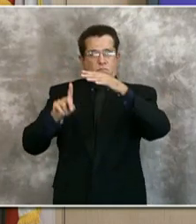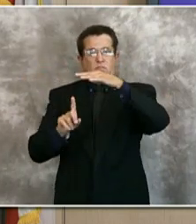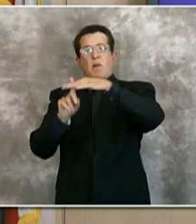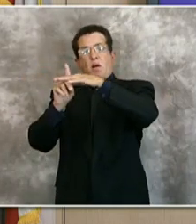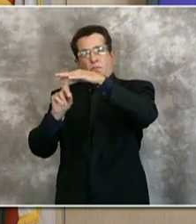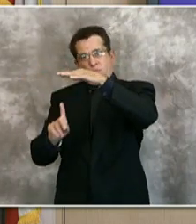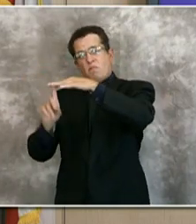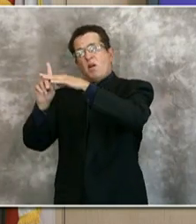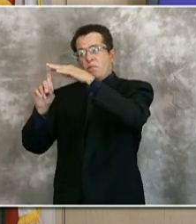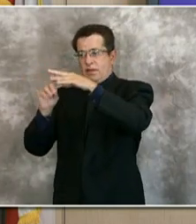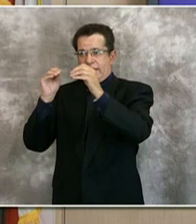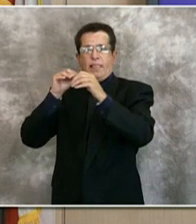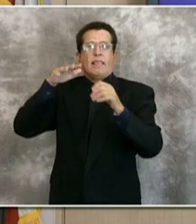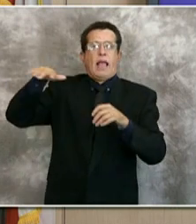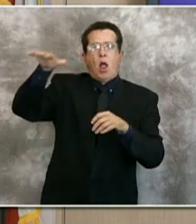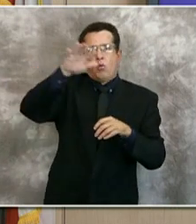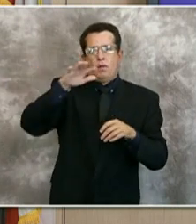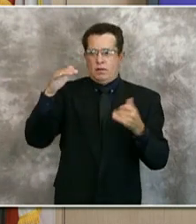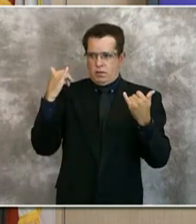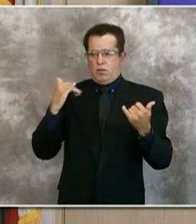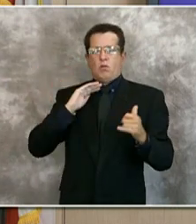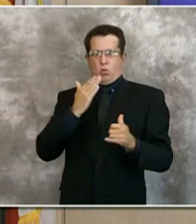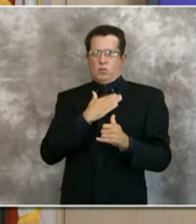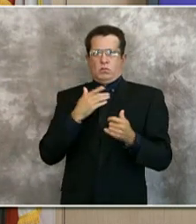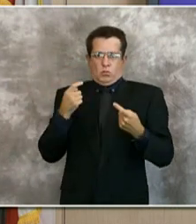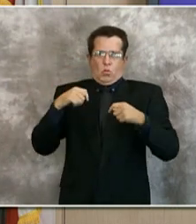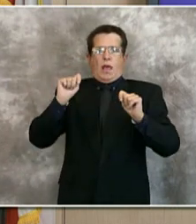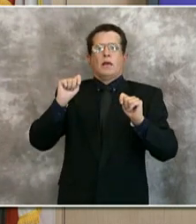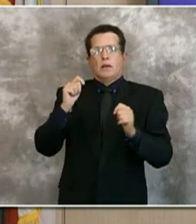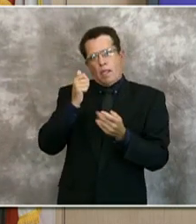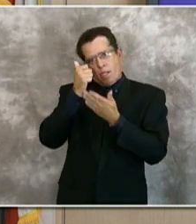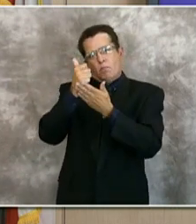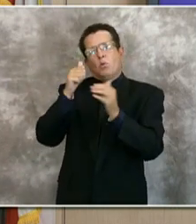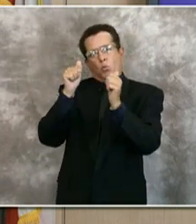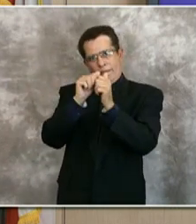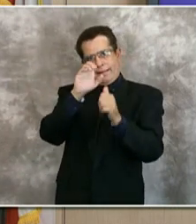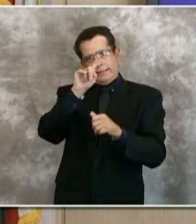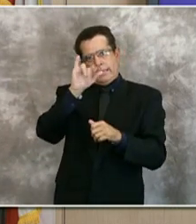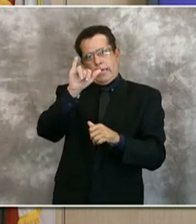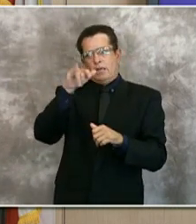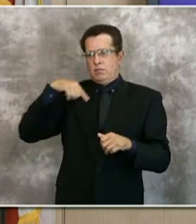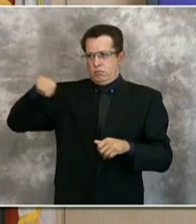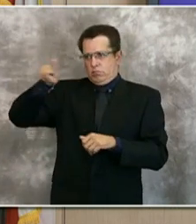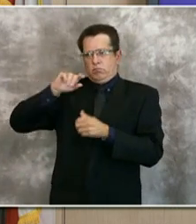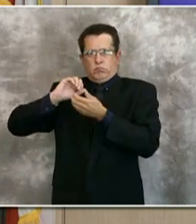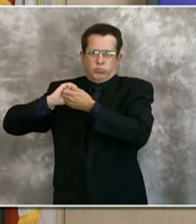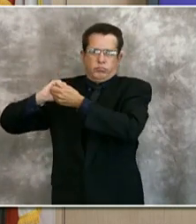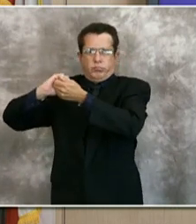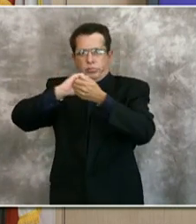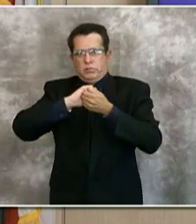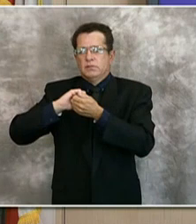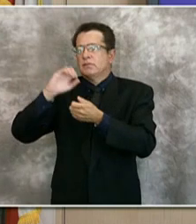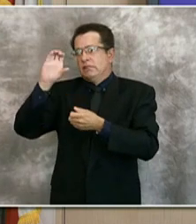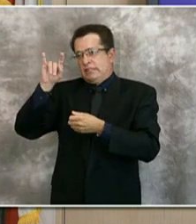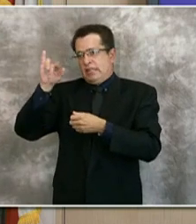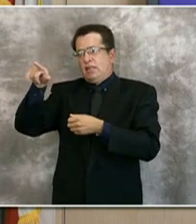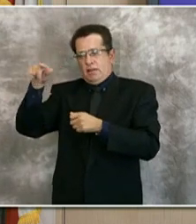various parts of the county. And I think our effort now is going to be to try to work with the cities. Ultimately, they have the